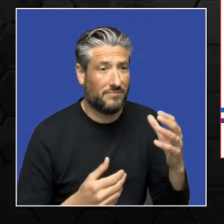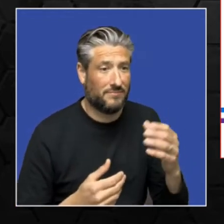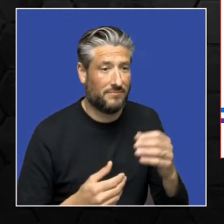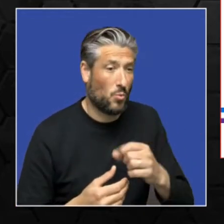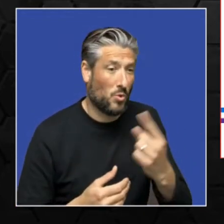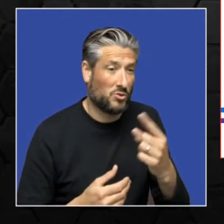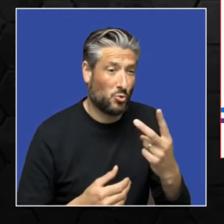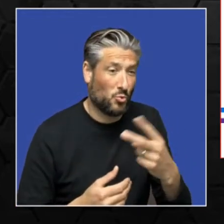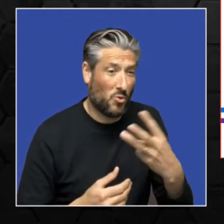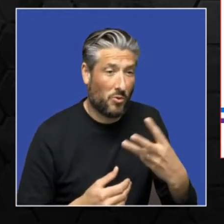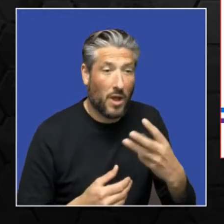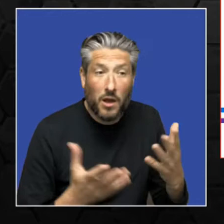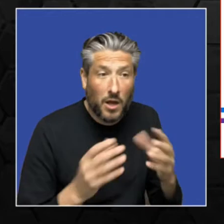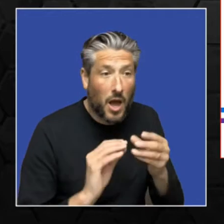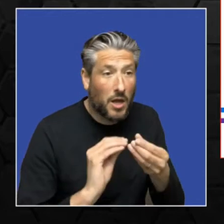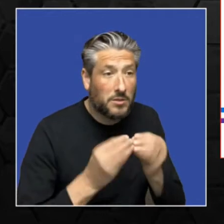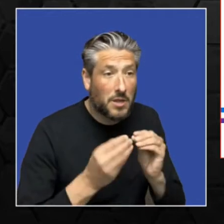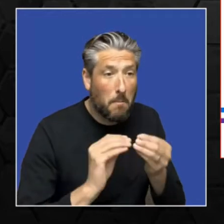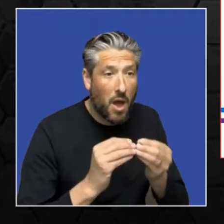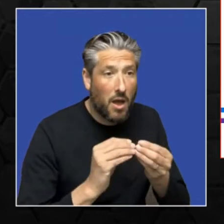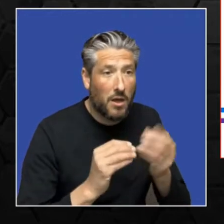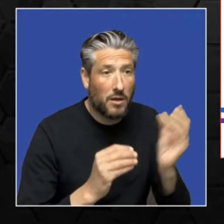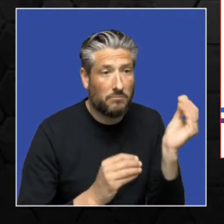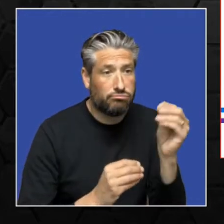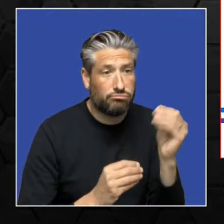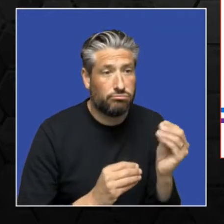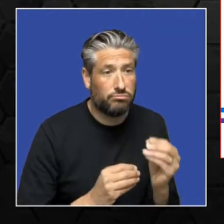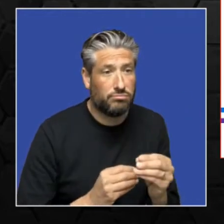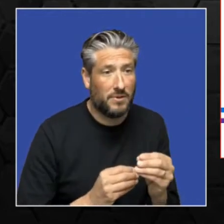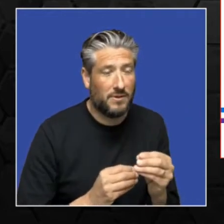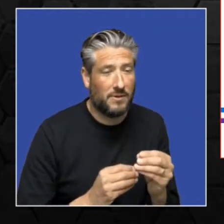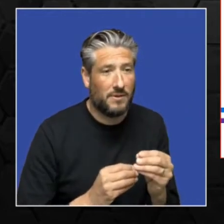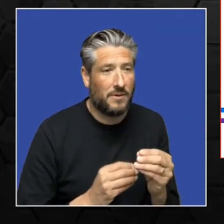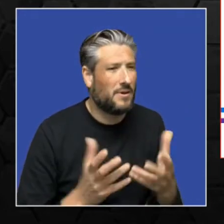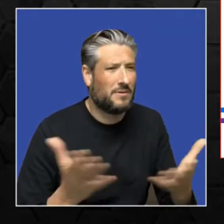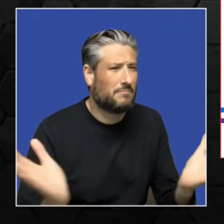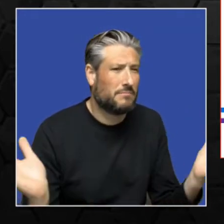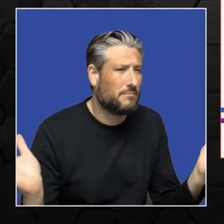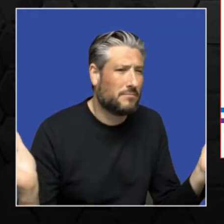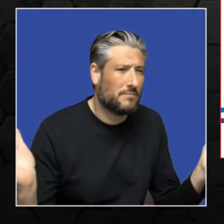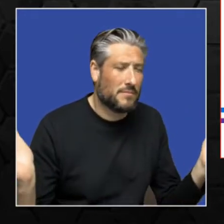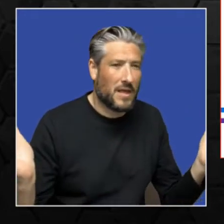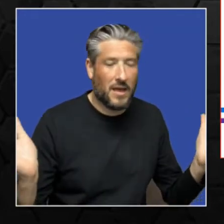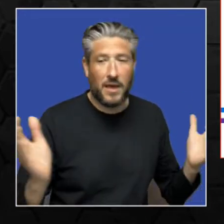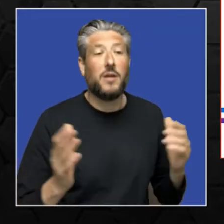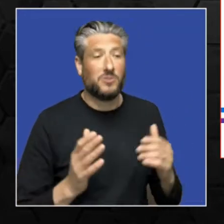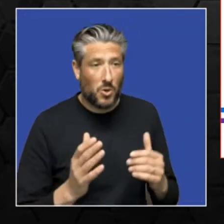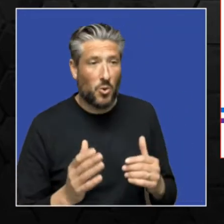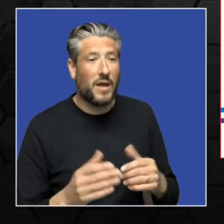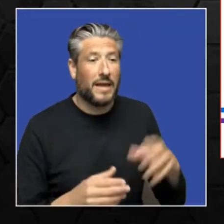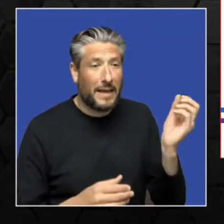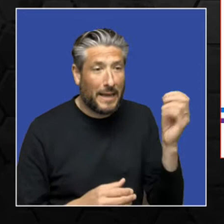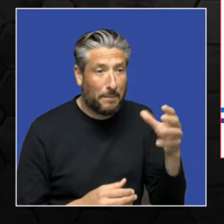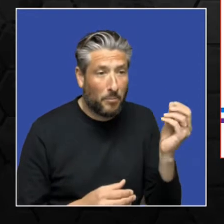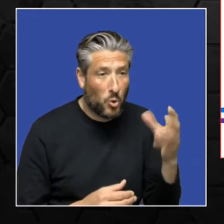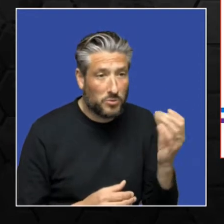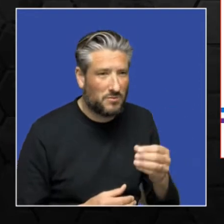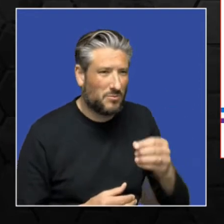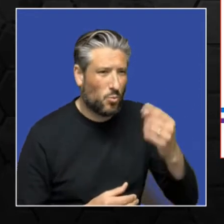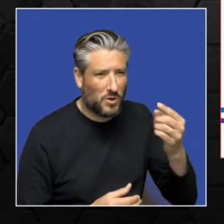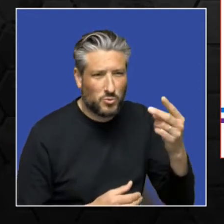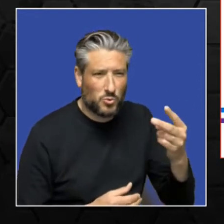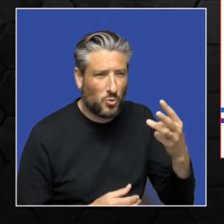number, and so basically you divide your inputs into different numbers, and you pass in each number through the